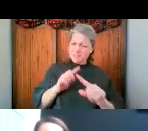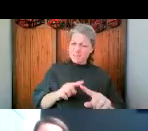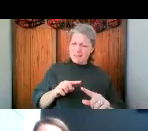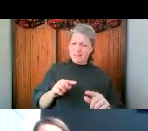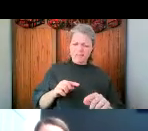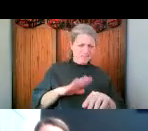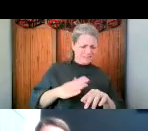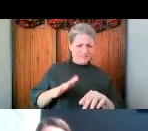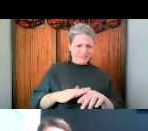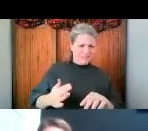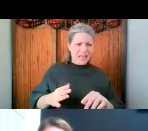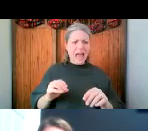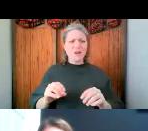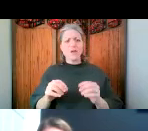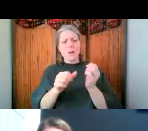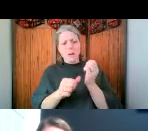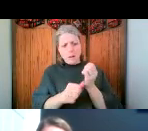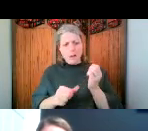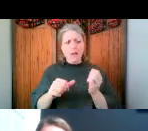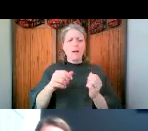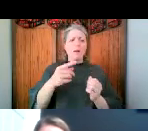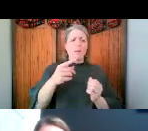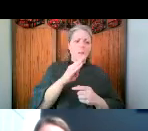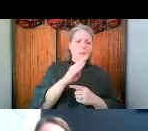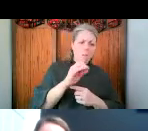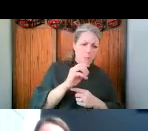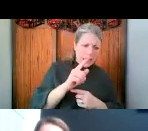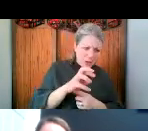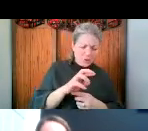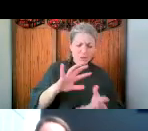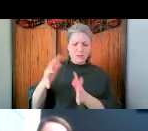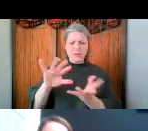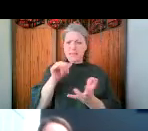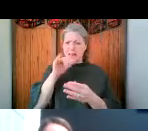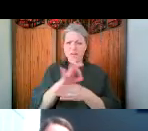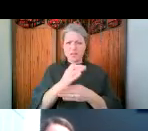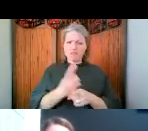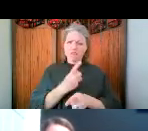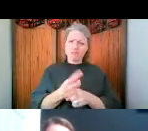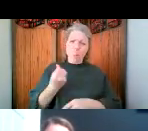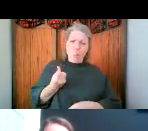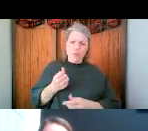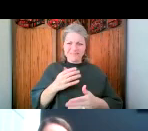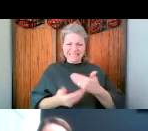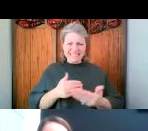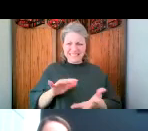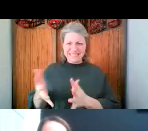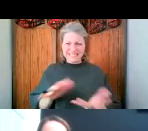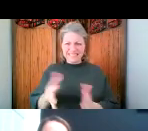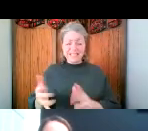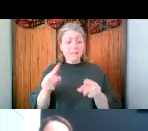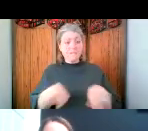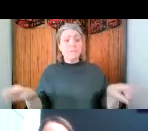also bowel and bladder dysfunction. So I'm certain that parents, educators, and other professionals in the audience